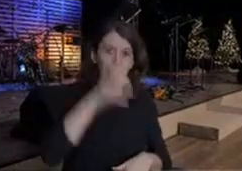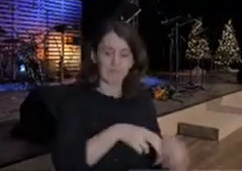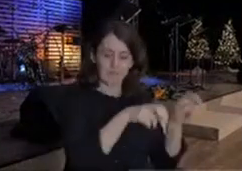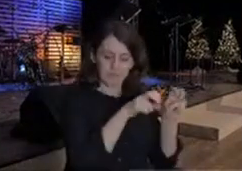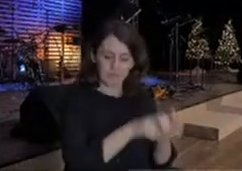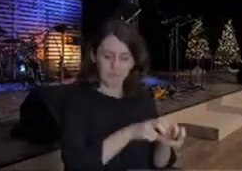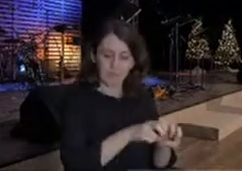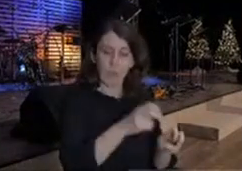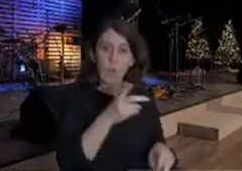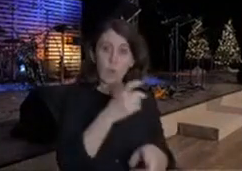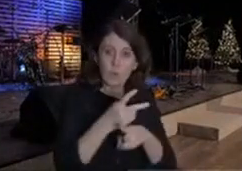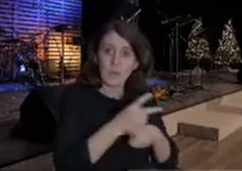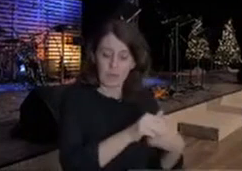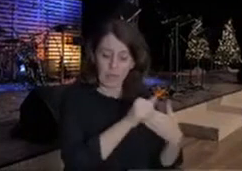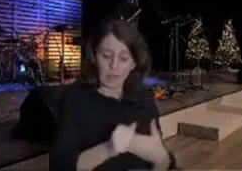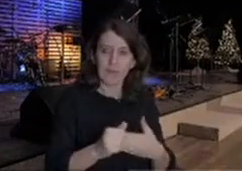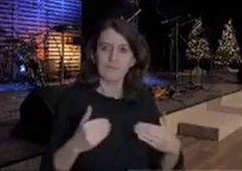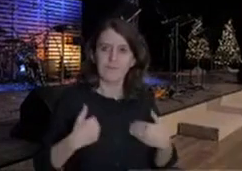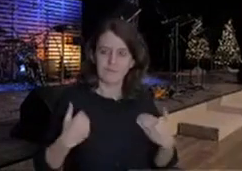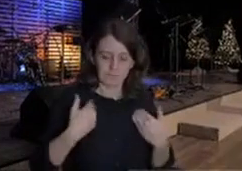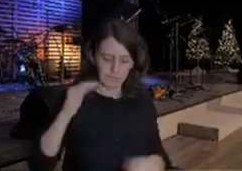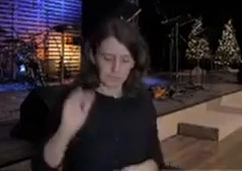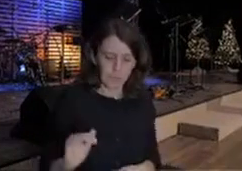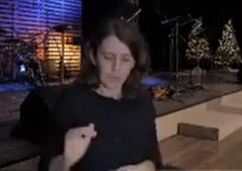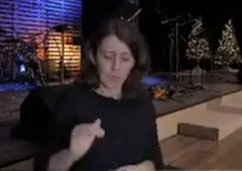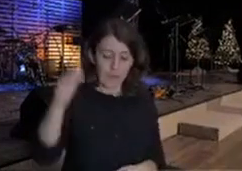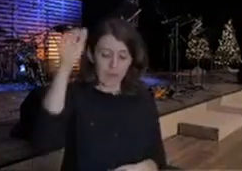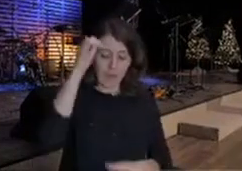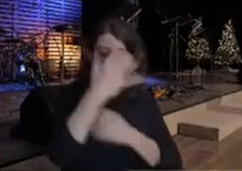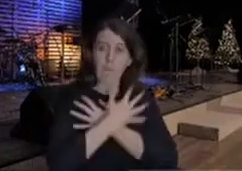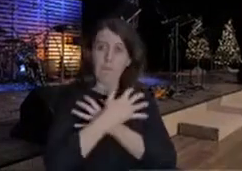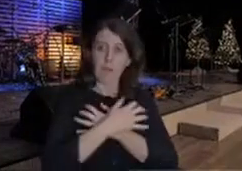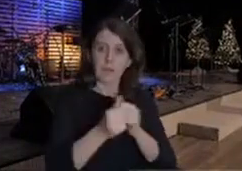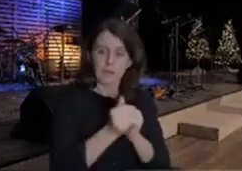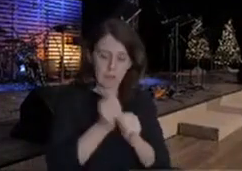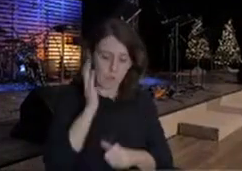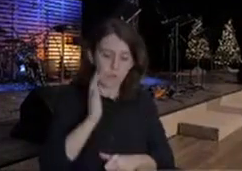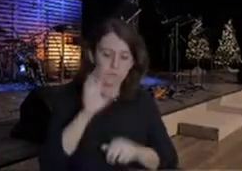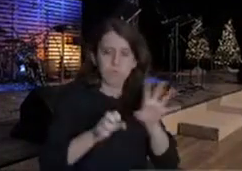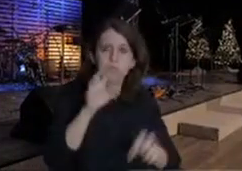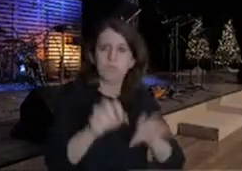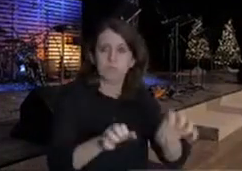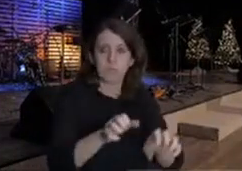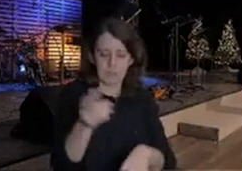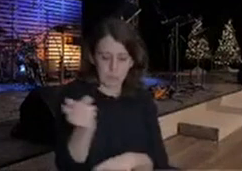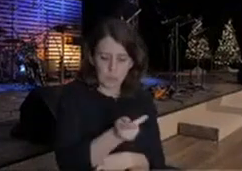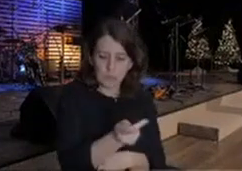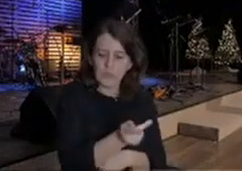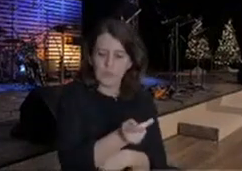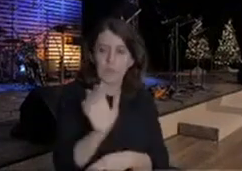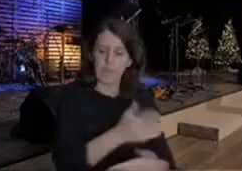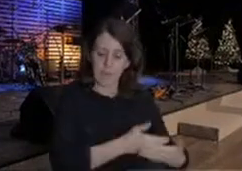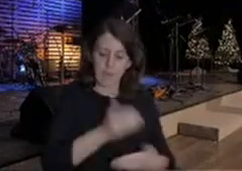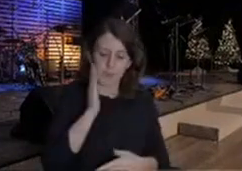with the bear. Their young will lie down together, and the lion will eat straw like the ox. The infant will play near